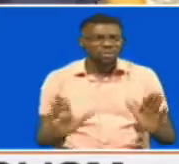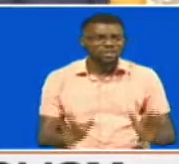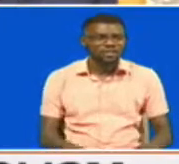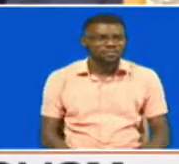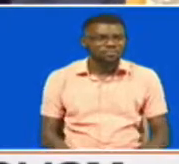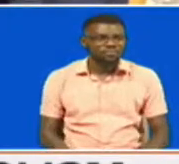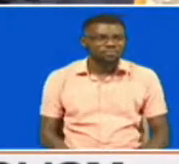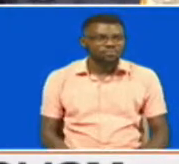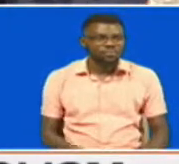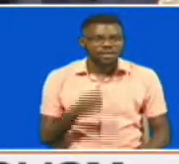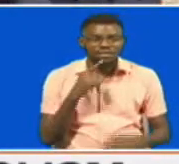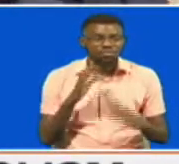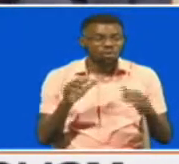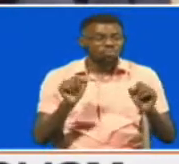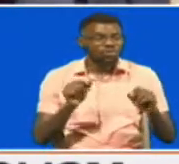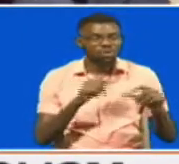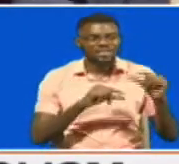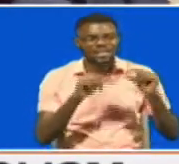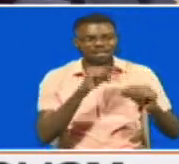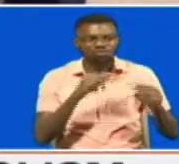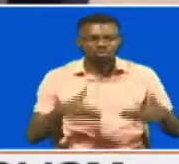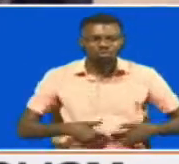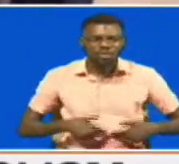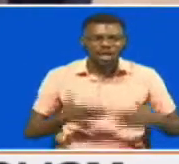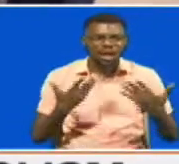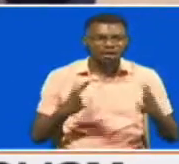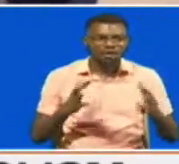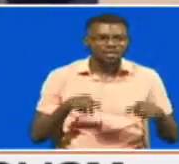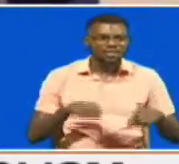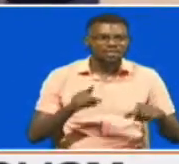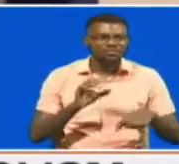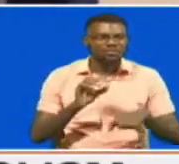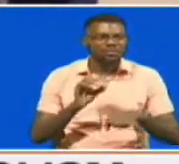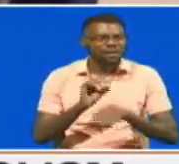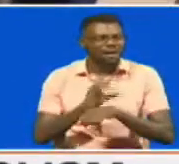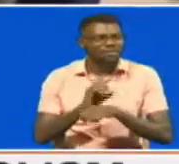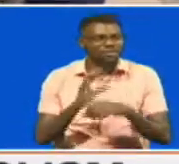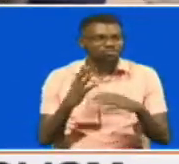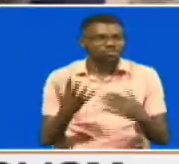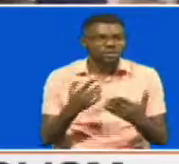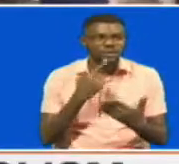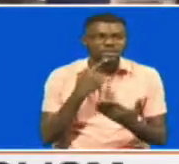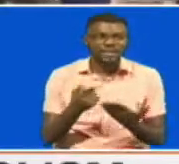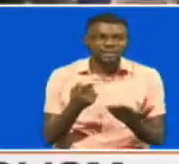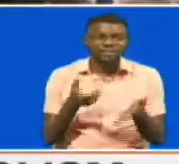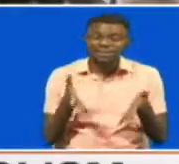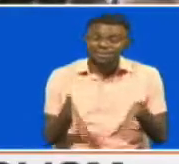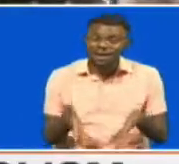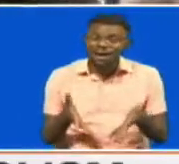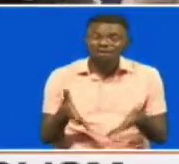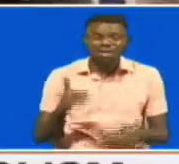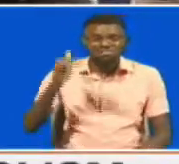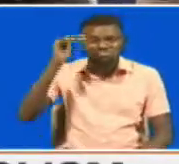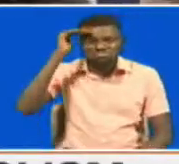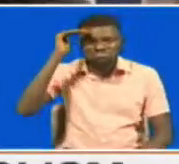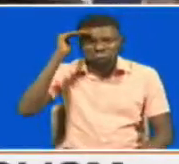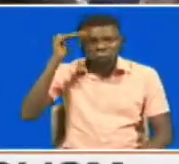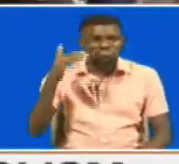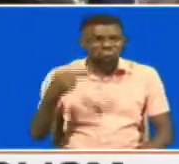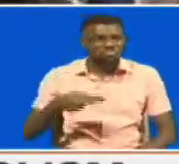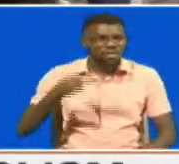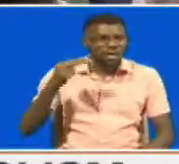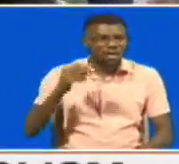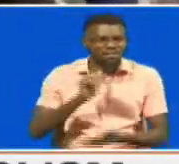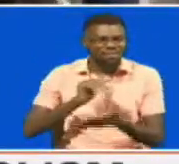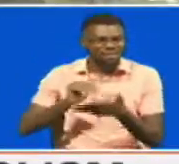entire generation could be lost to the rampant vice. He further noted that alcohol and drug abuse is on the rise in central Kenya. The meeting